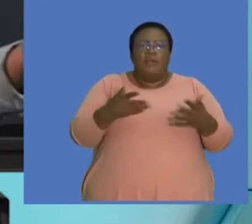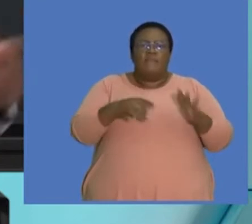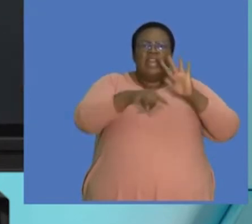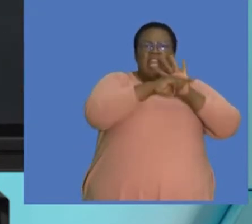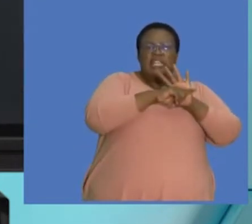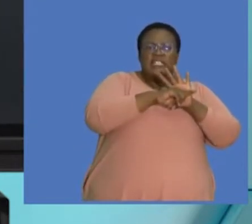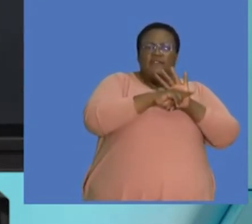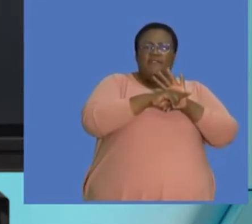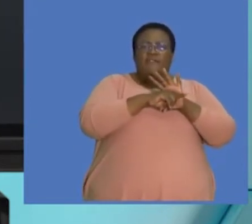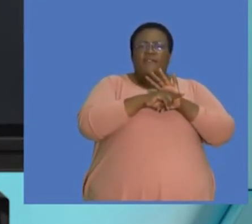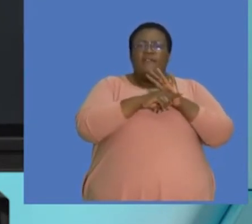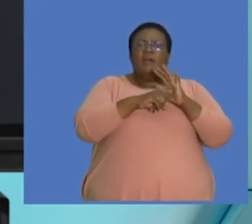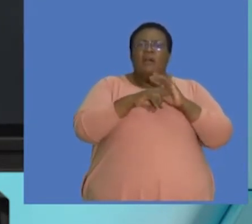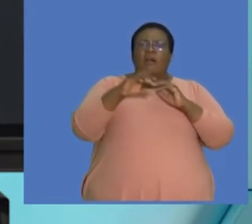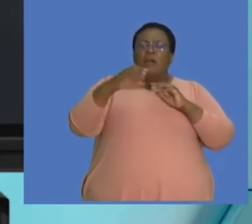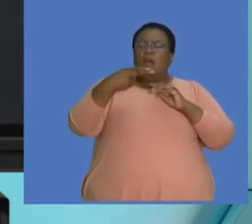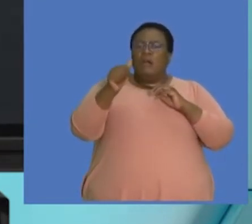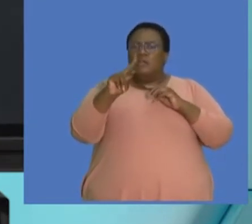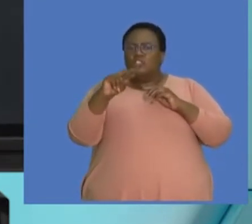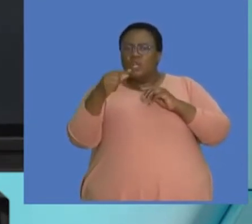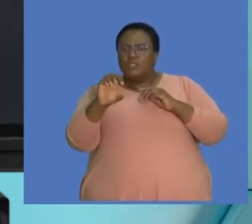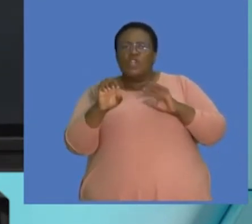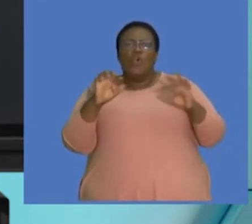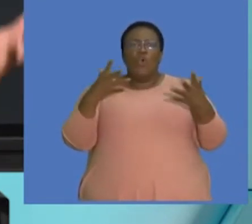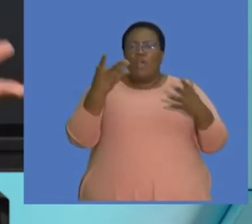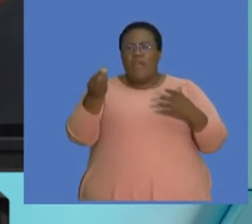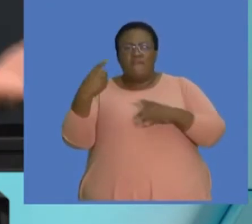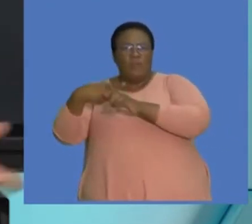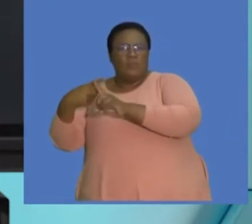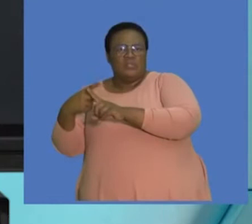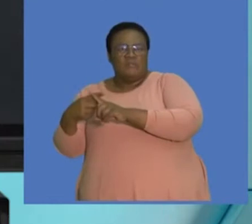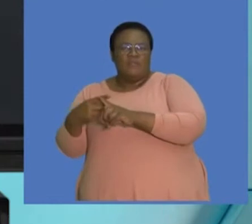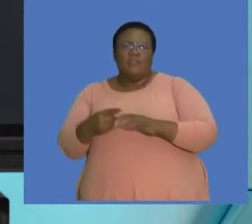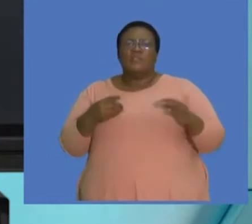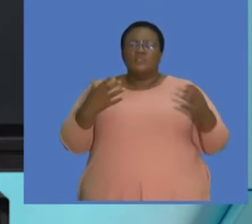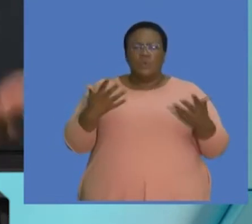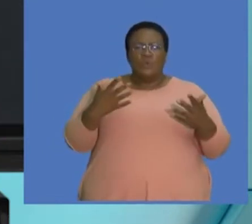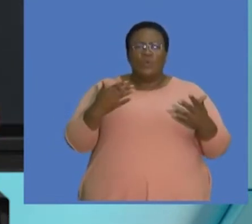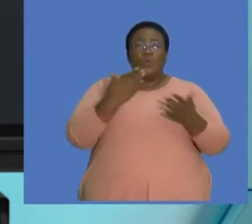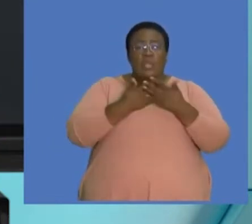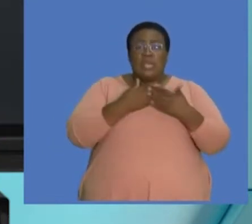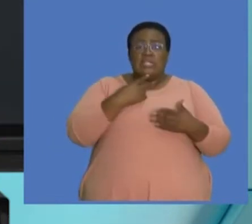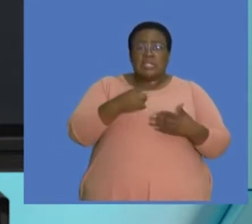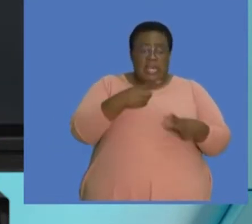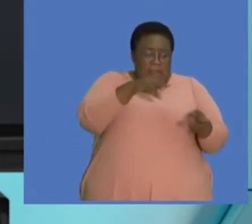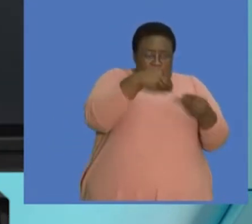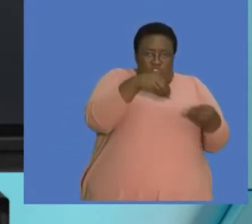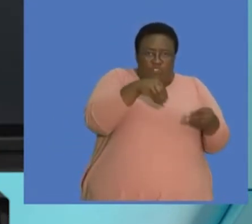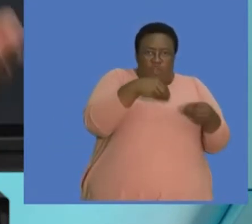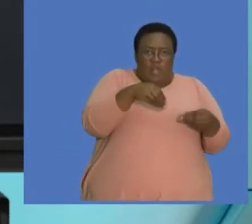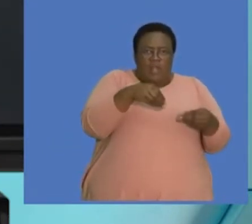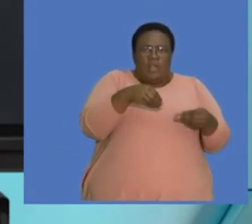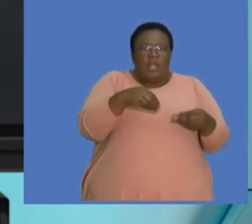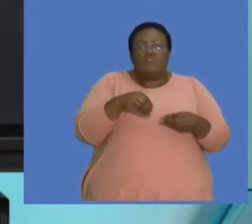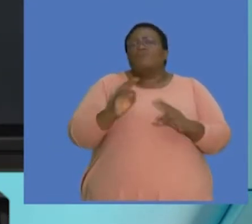negative charge, or alternatively a positive charge? Or it could be a case where we're saying that a material is actually